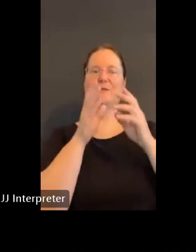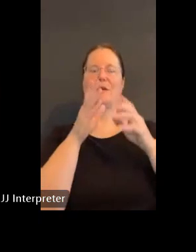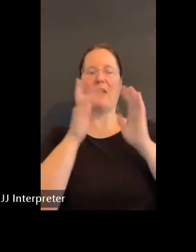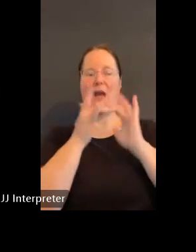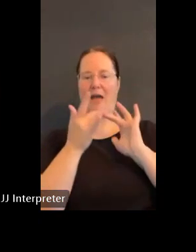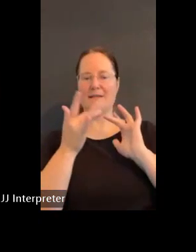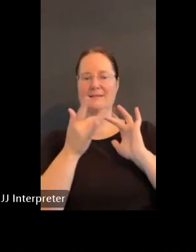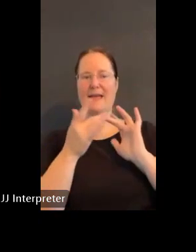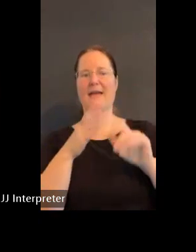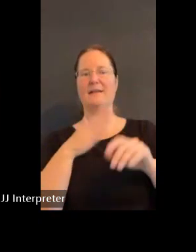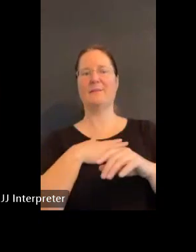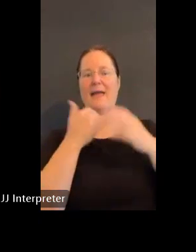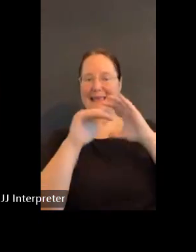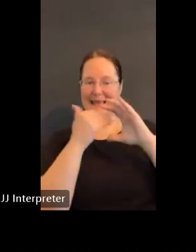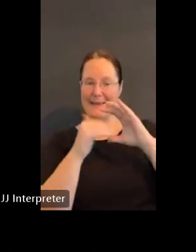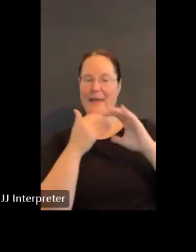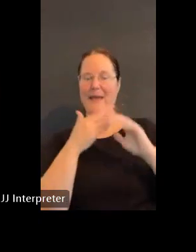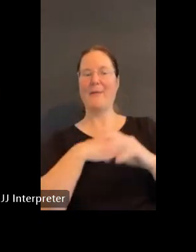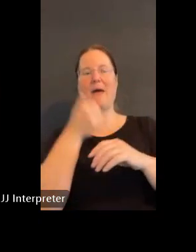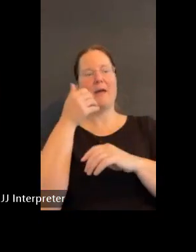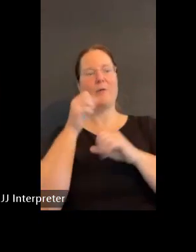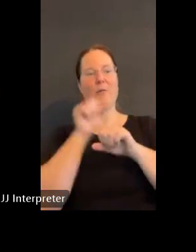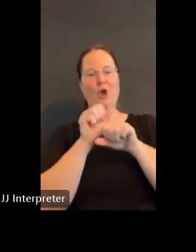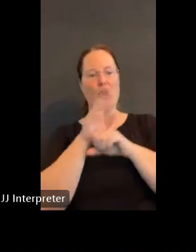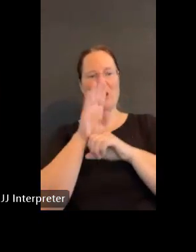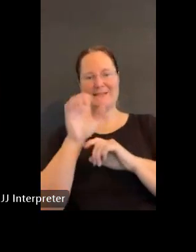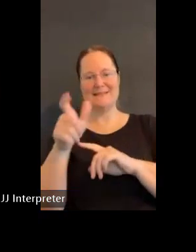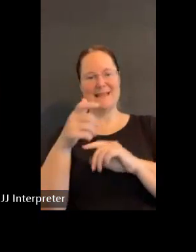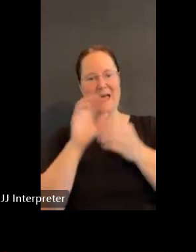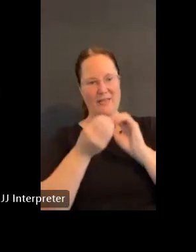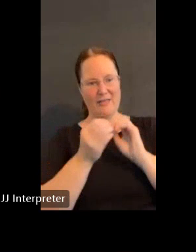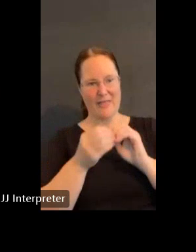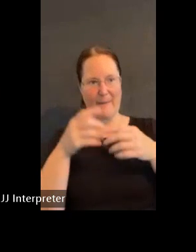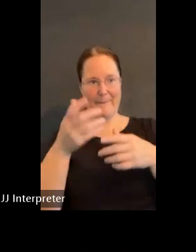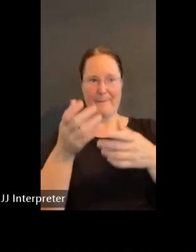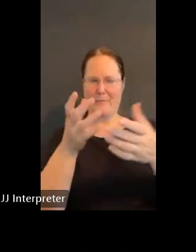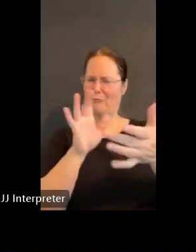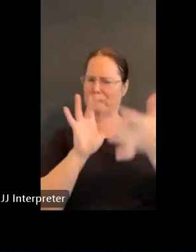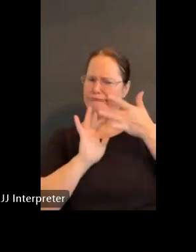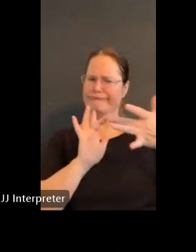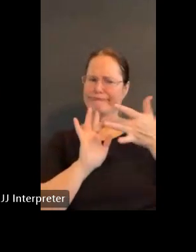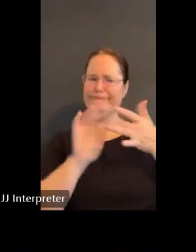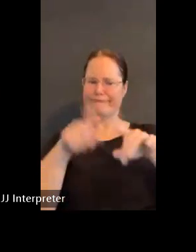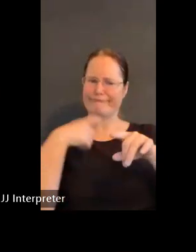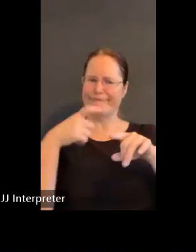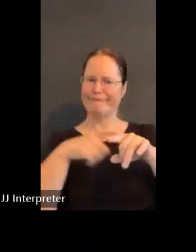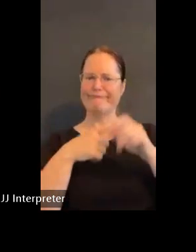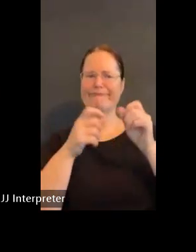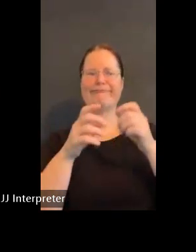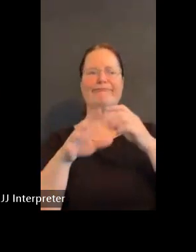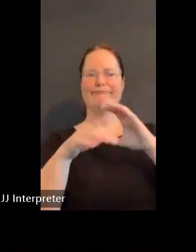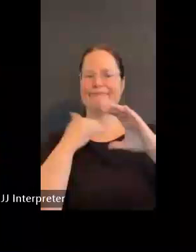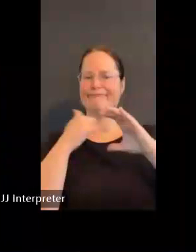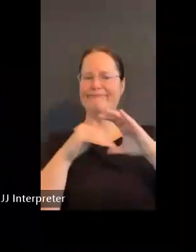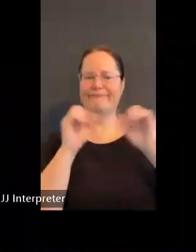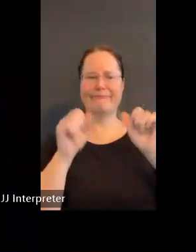my work cell number. So please feel free to reach out if you have questions or experience issues or want to discuss training. Happy